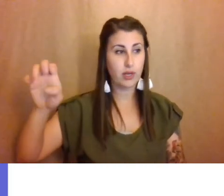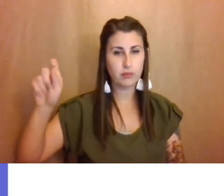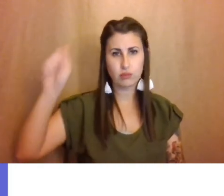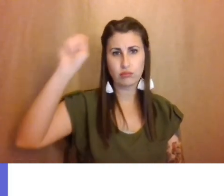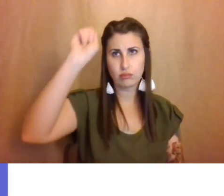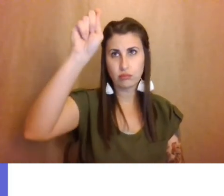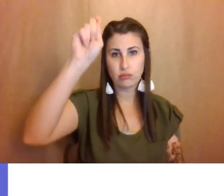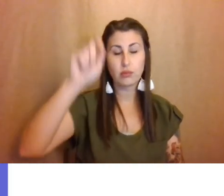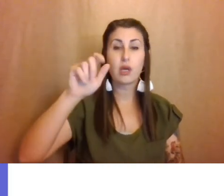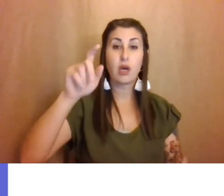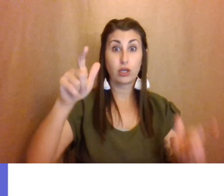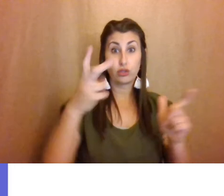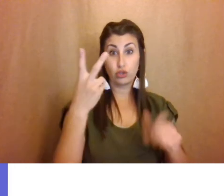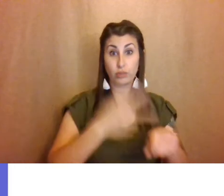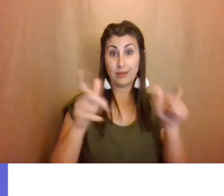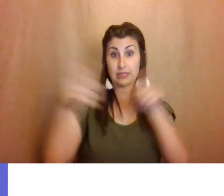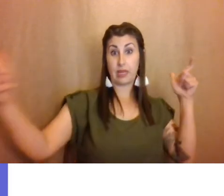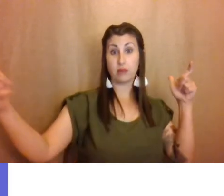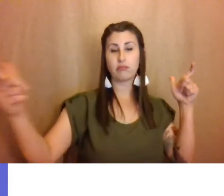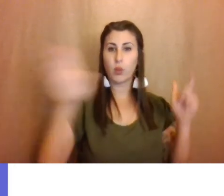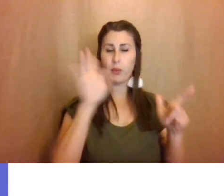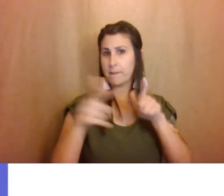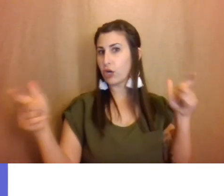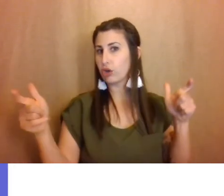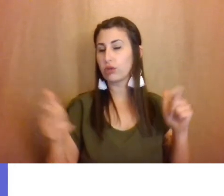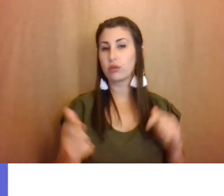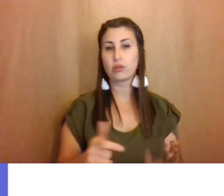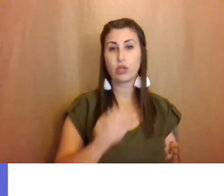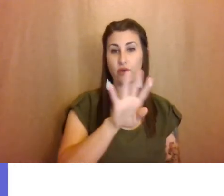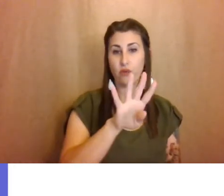big. B prime is 4, 4.